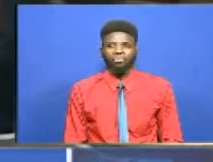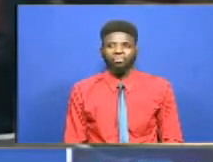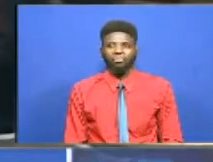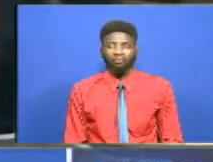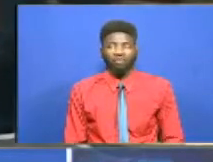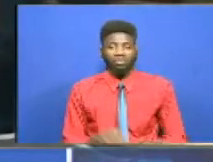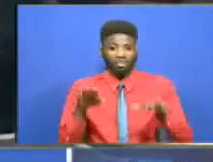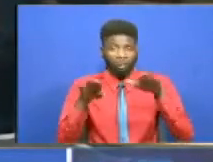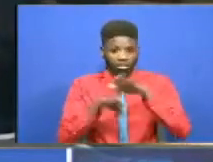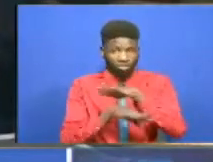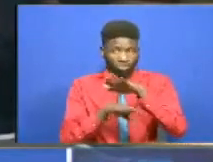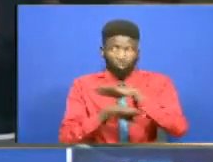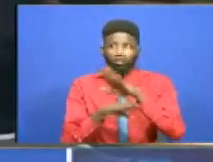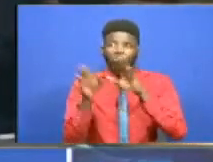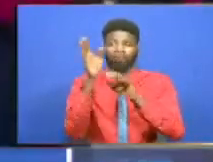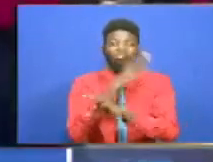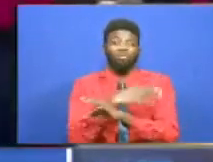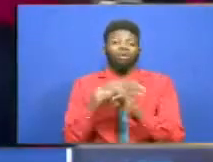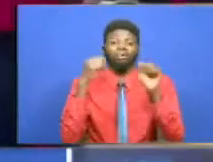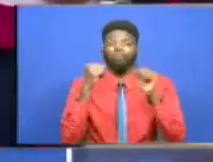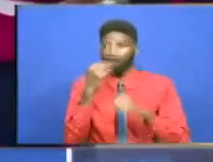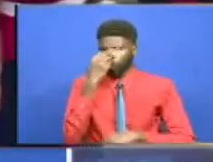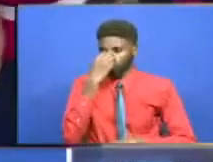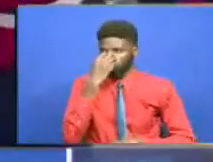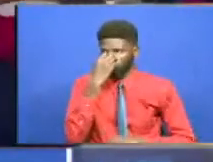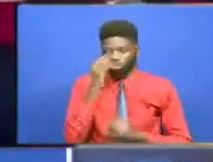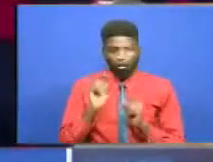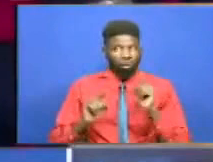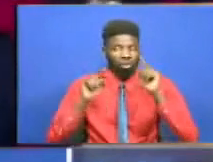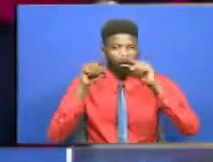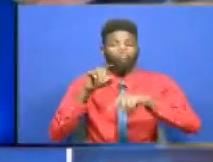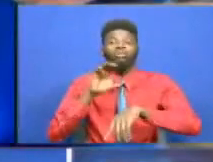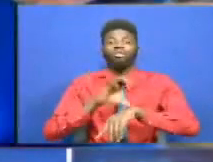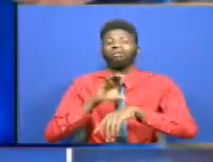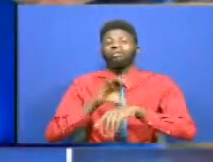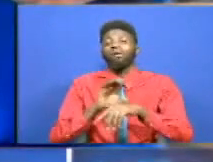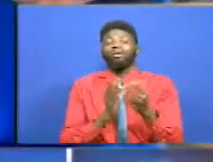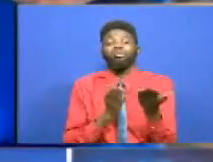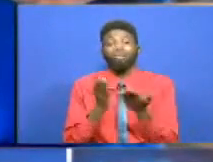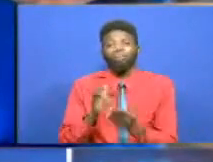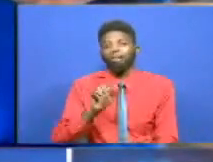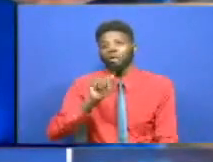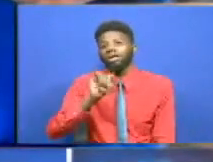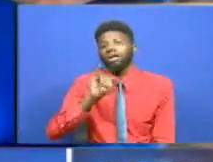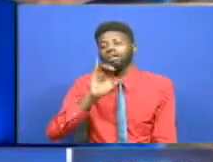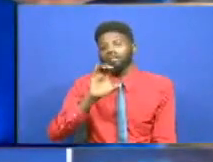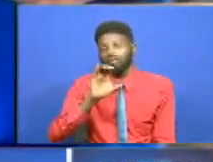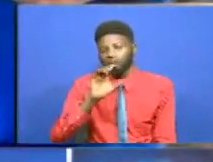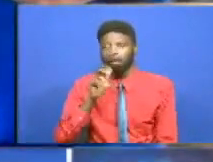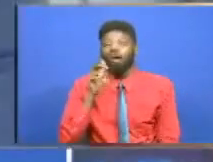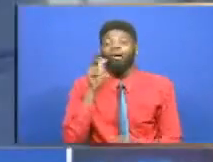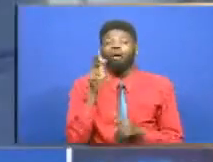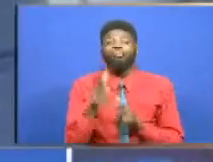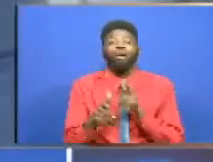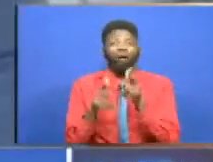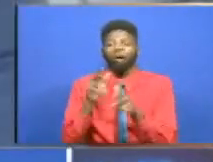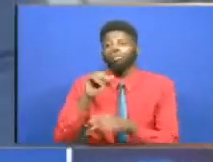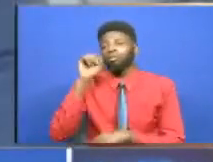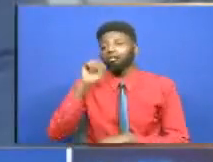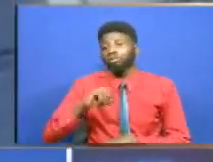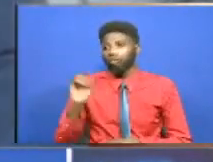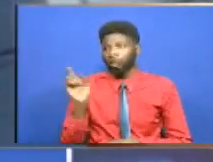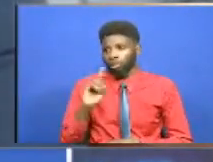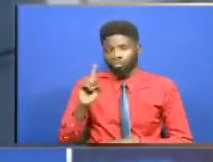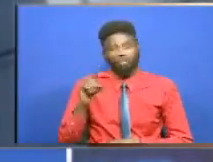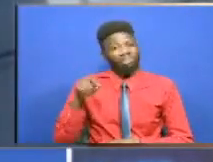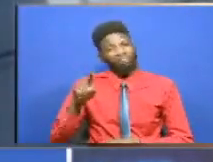Deputy President William Ruto attended a church service at AIC Pipeline in Embakasi, South Nairobi, where he questioned the motive